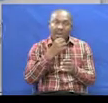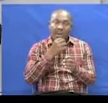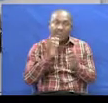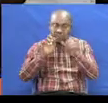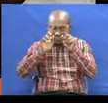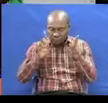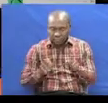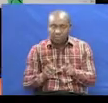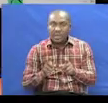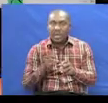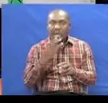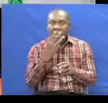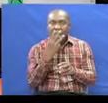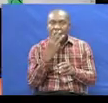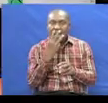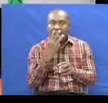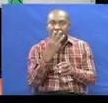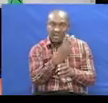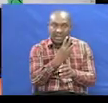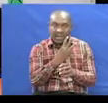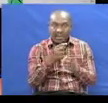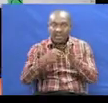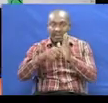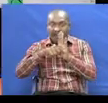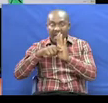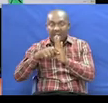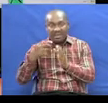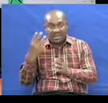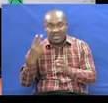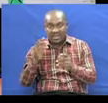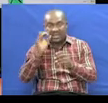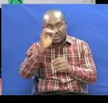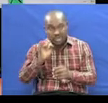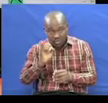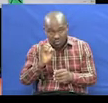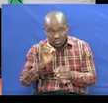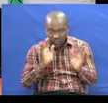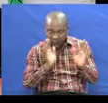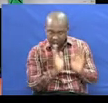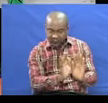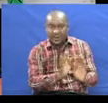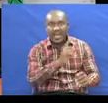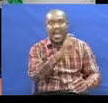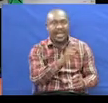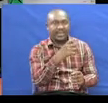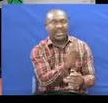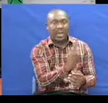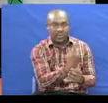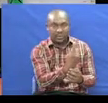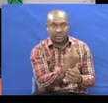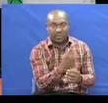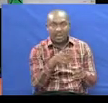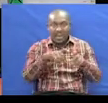Then we are going to subtract both sides of the equation. After taking away here